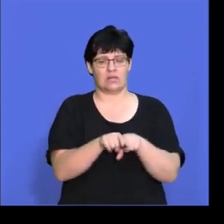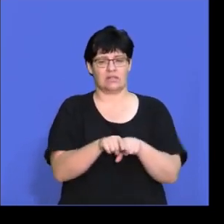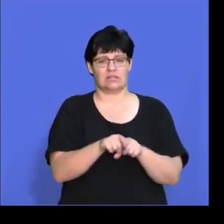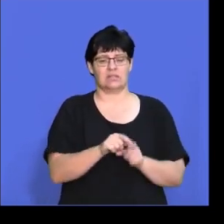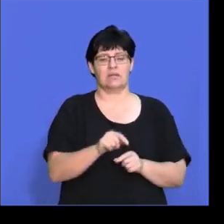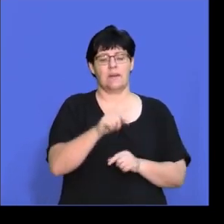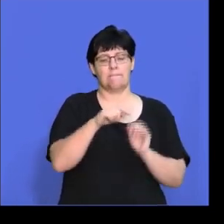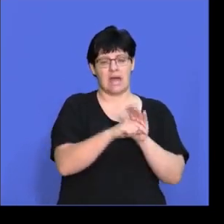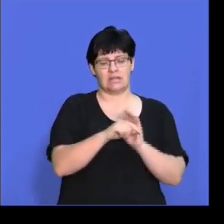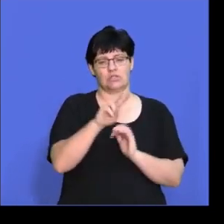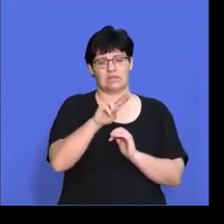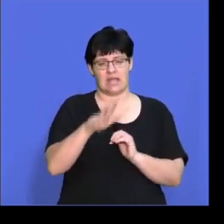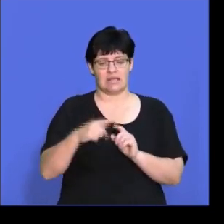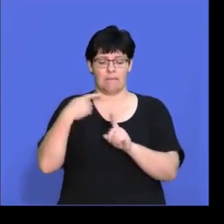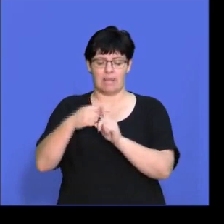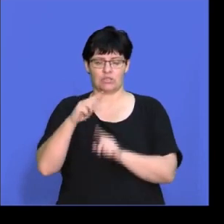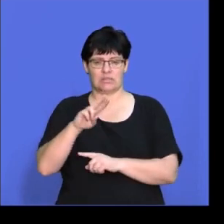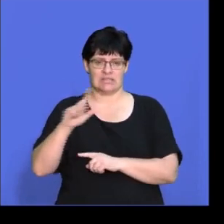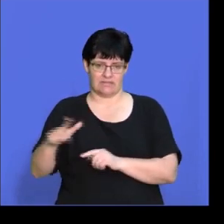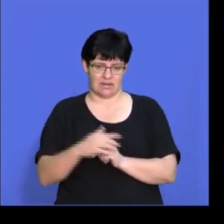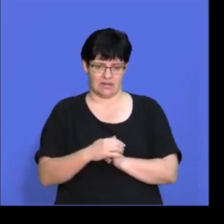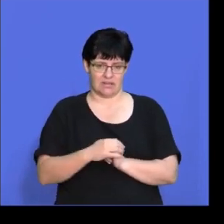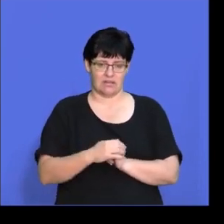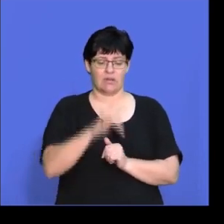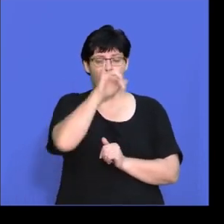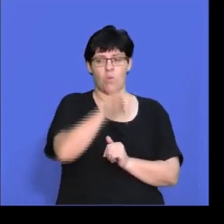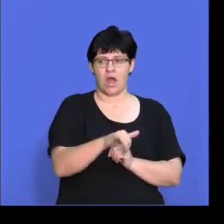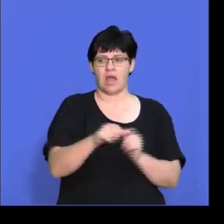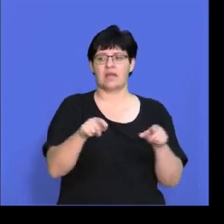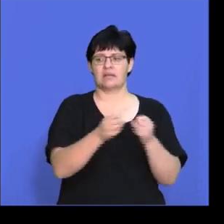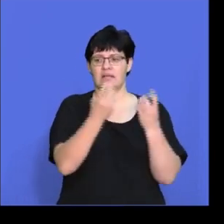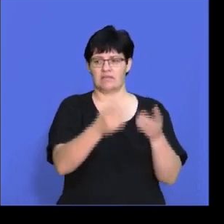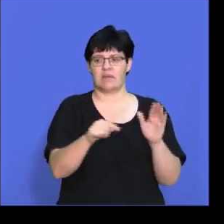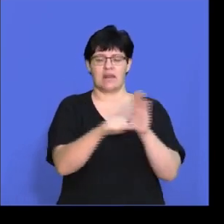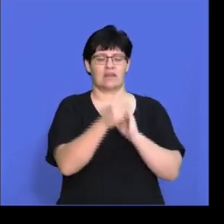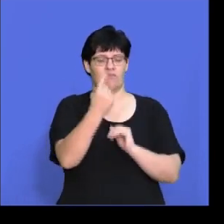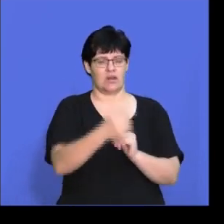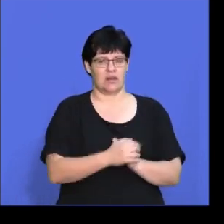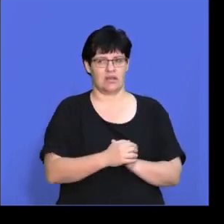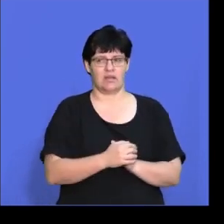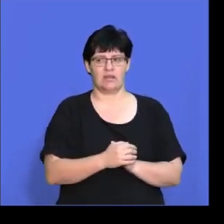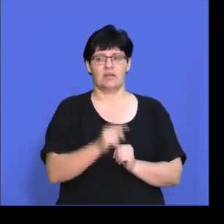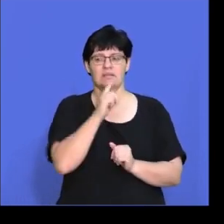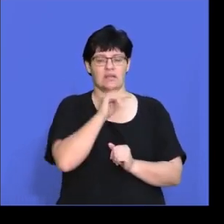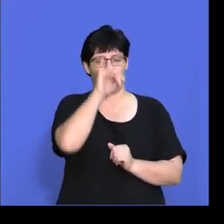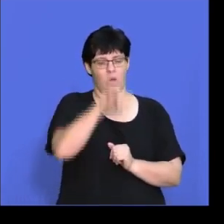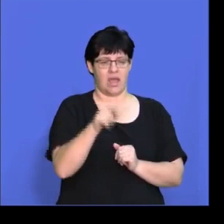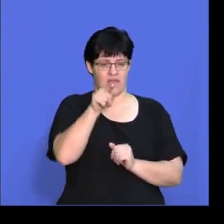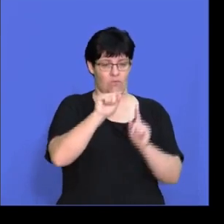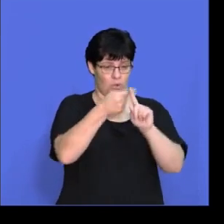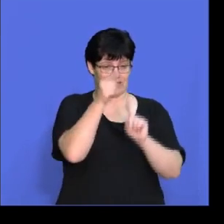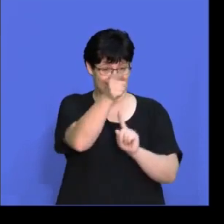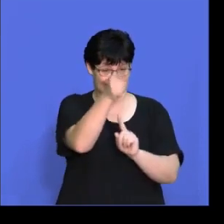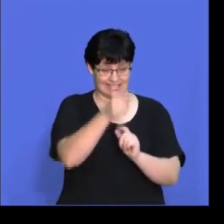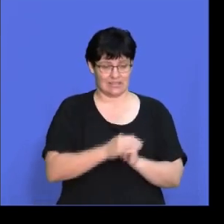equal to minus 28 plus 27. And that gives me negative 1. And that's the y-coordinate of